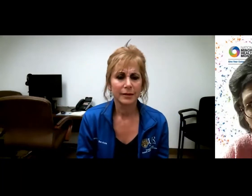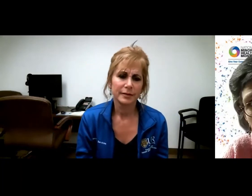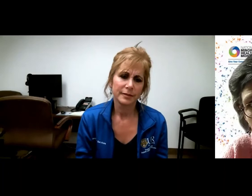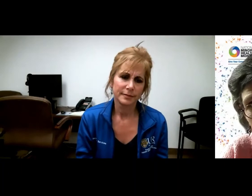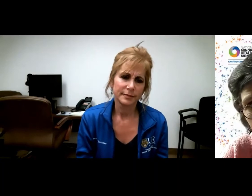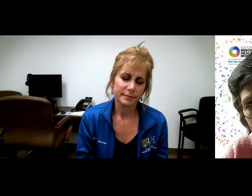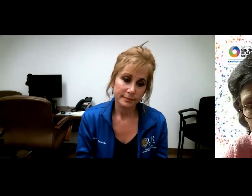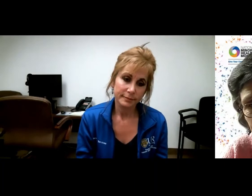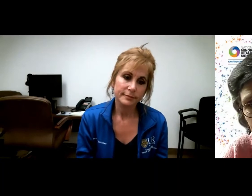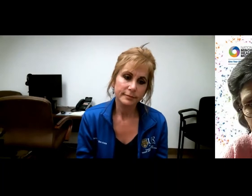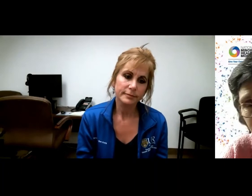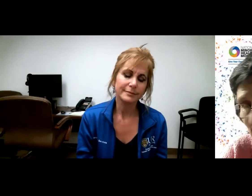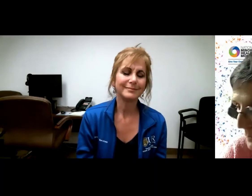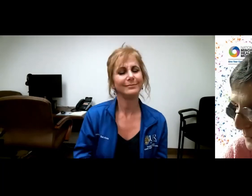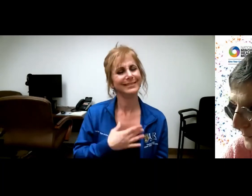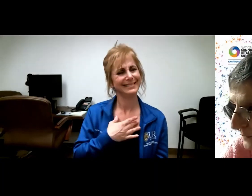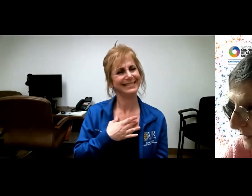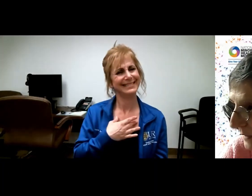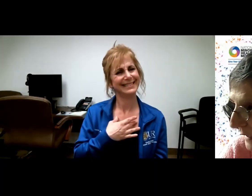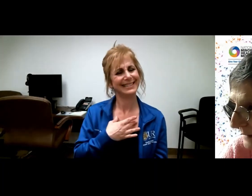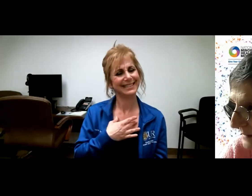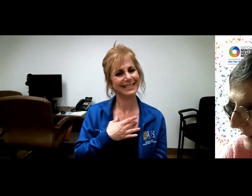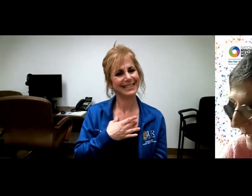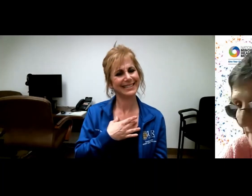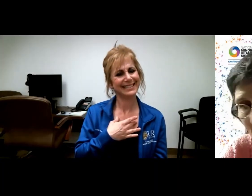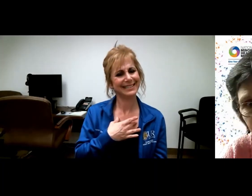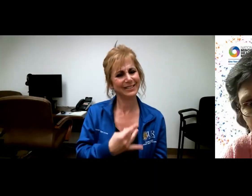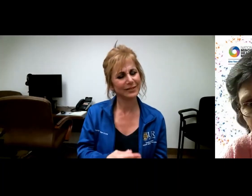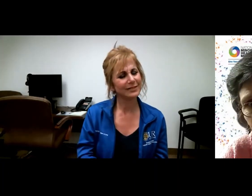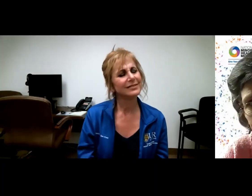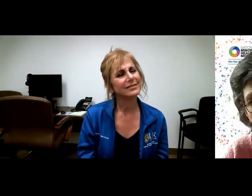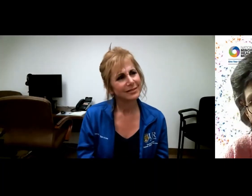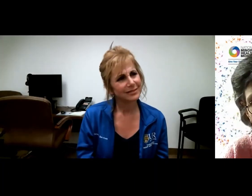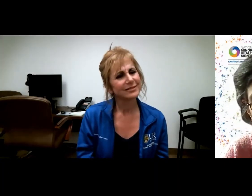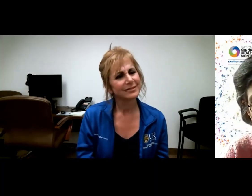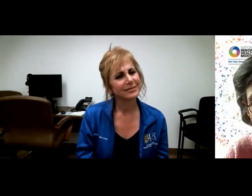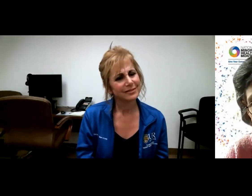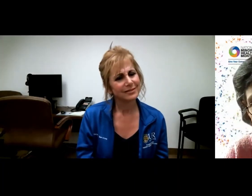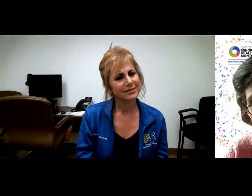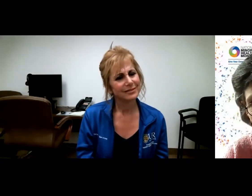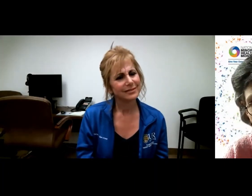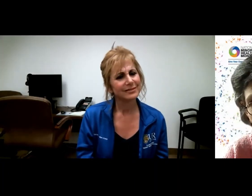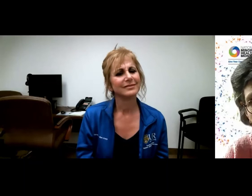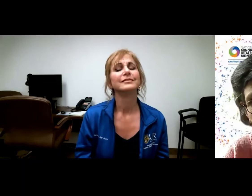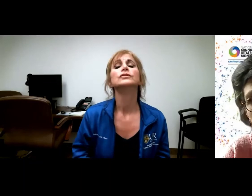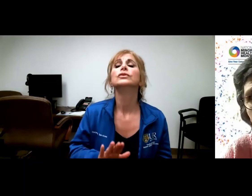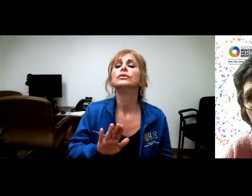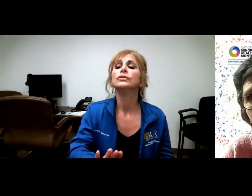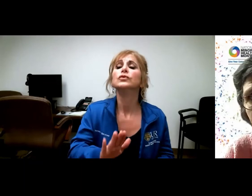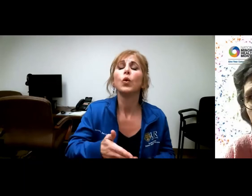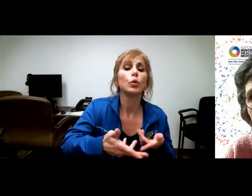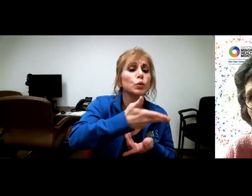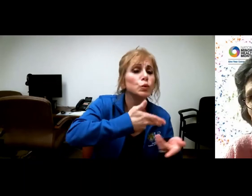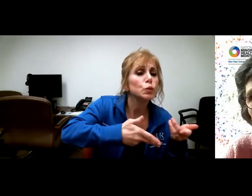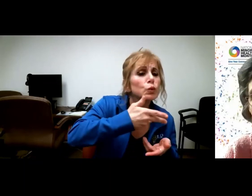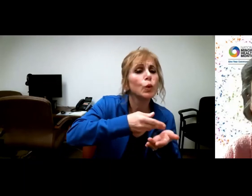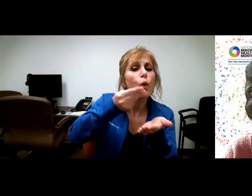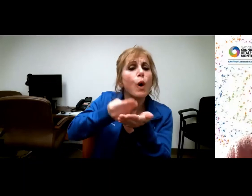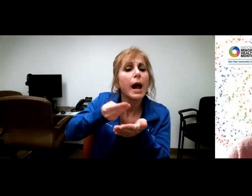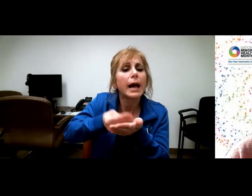It's also interesting to understand that the effect of socioeconomic status